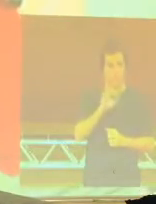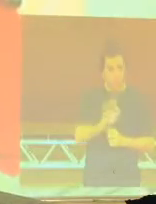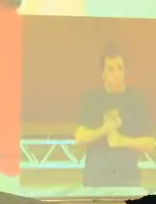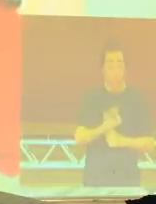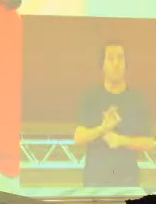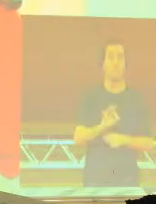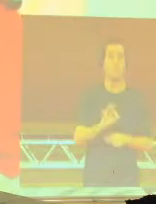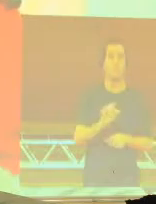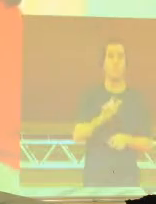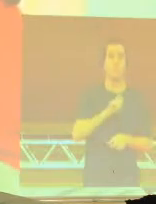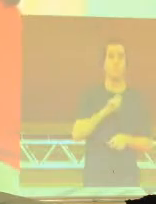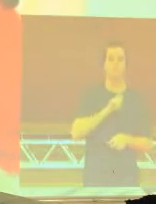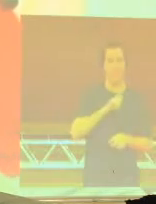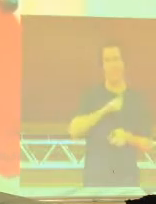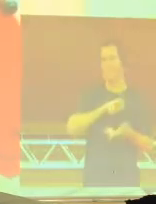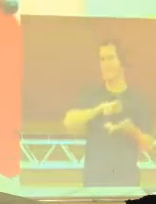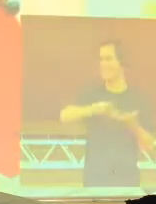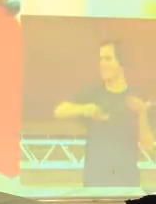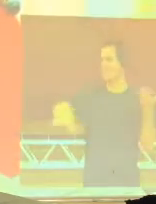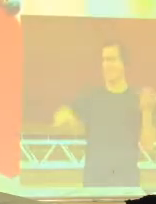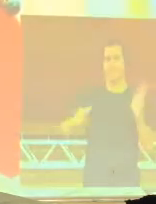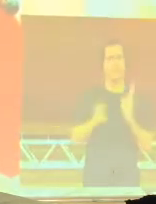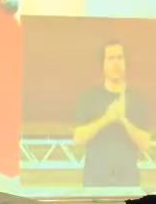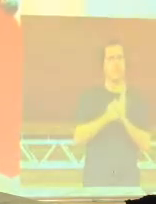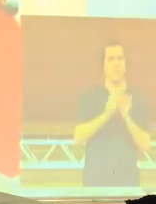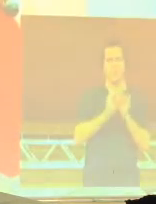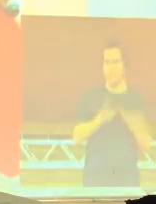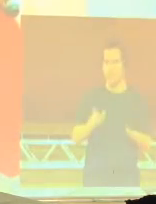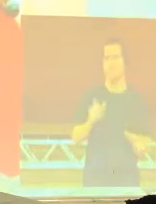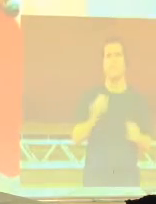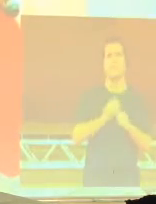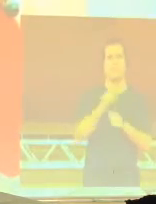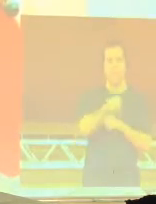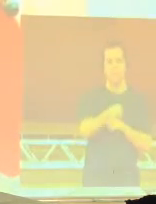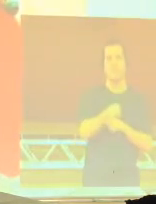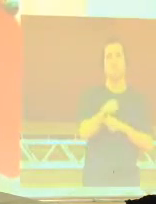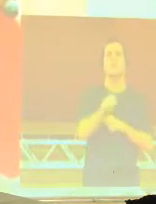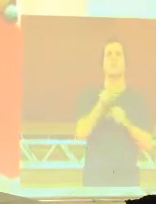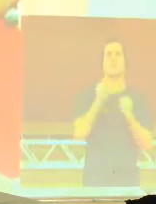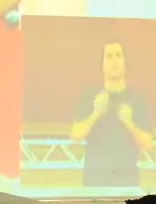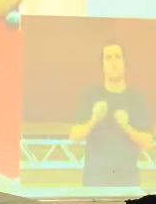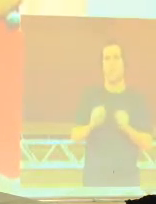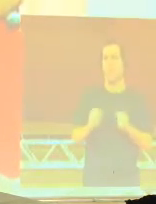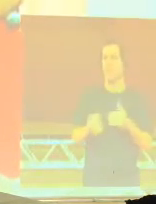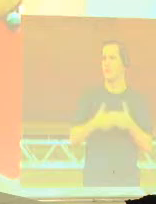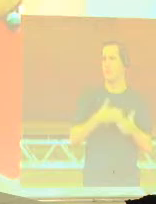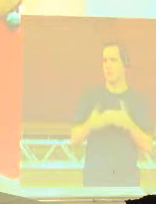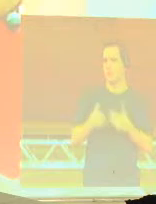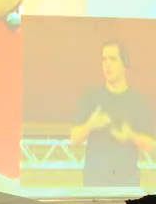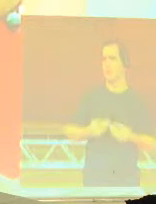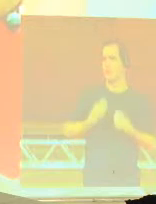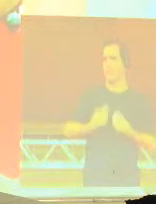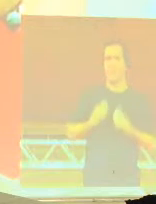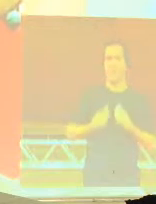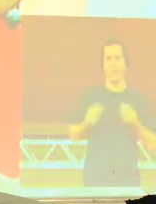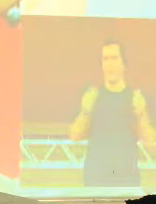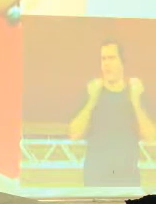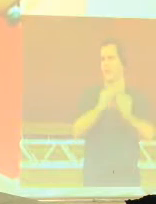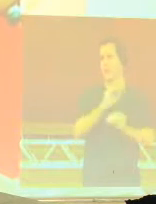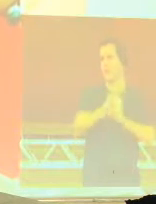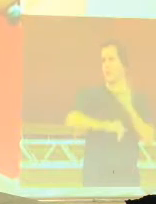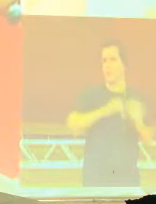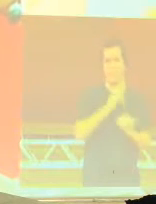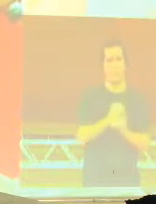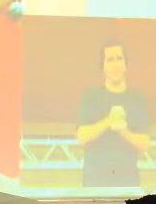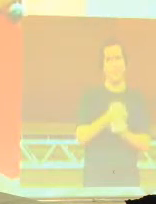Yes, if you want to put a video on the internet, you can do that with free software right now. It's easy. Yes, but how would a person get paid programming the